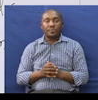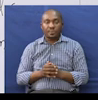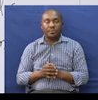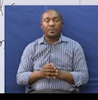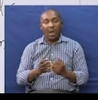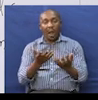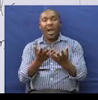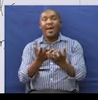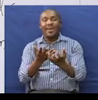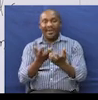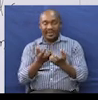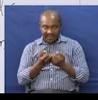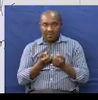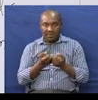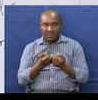needs to produce